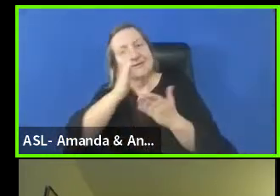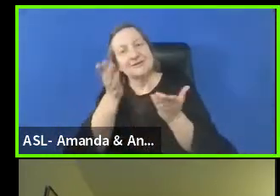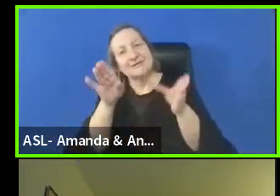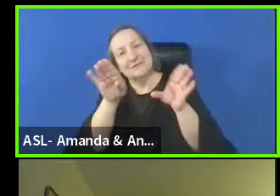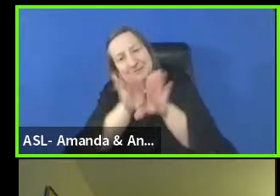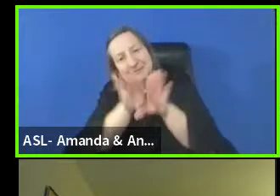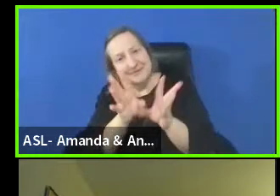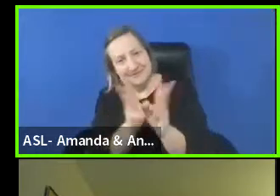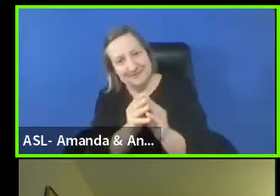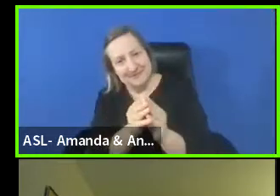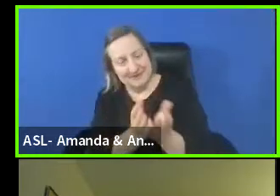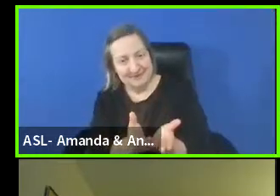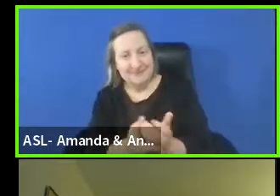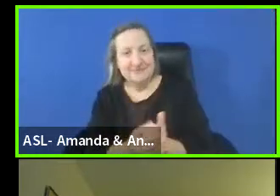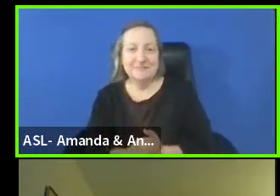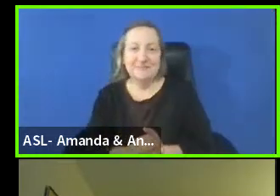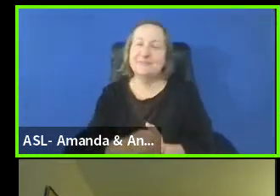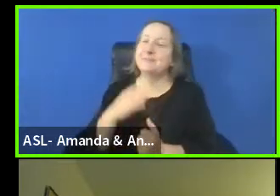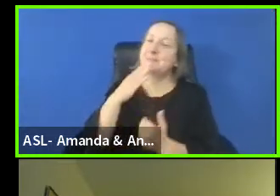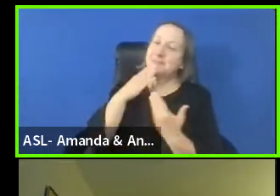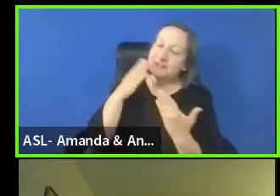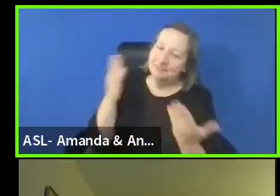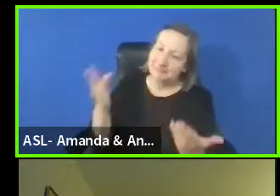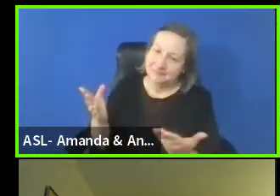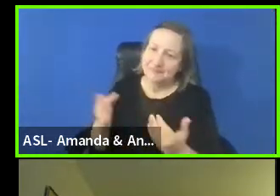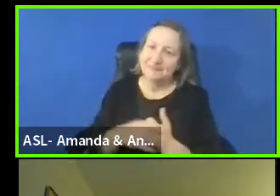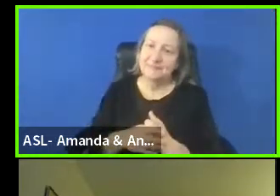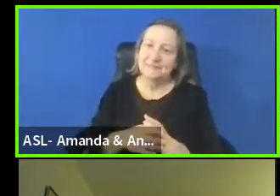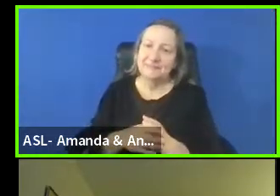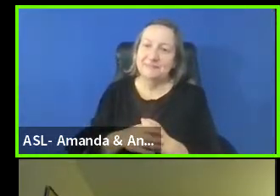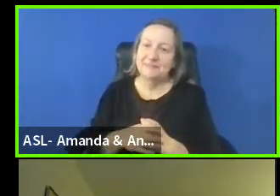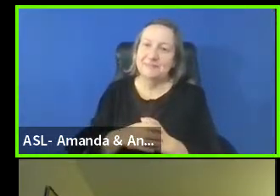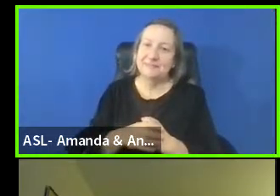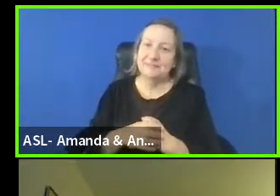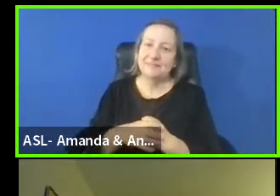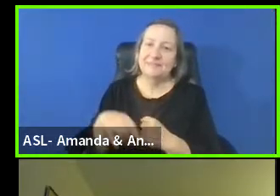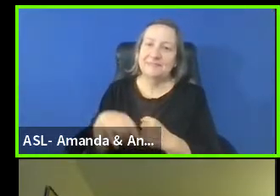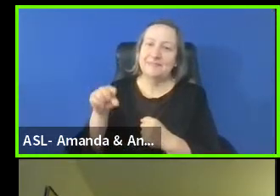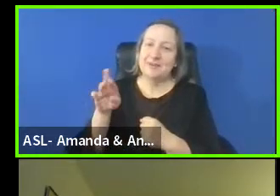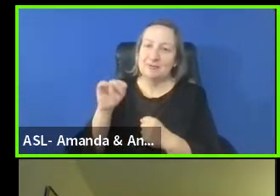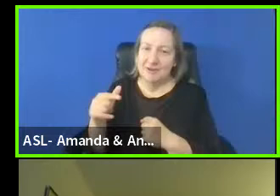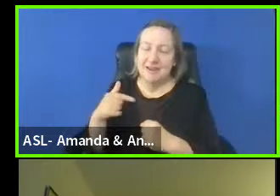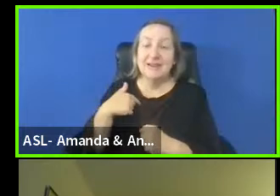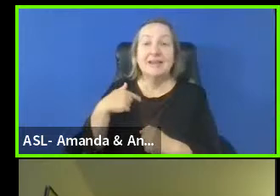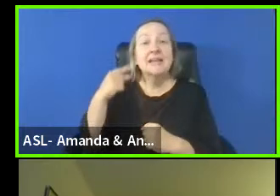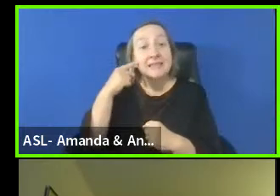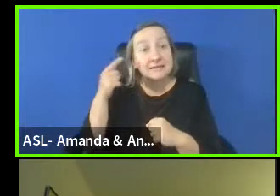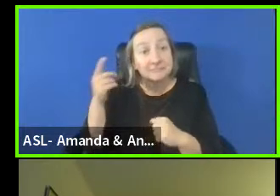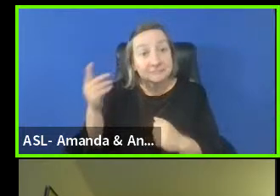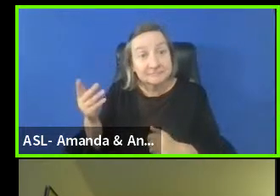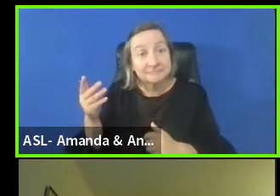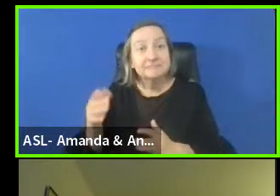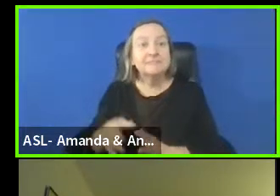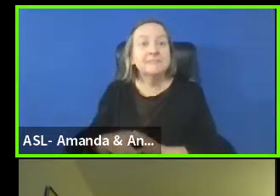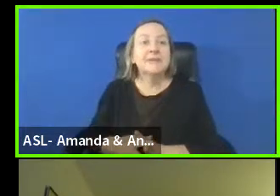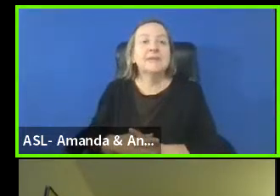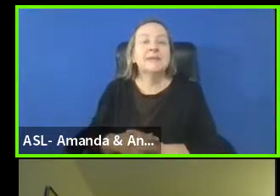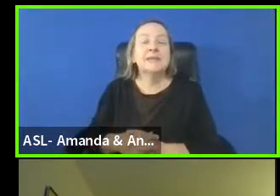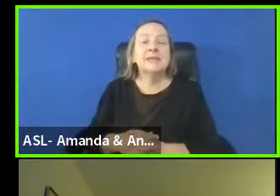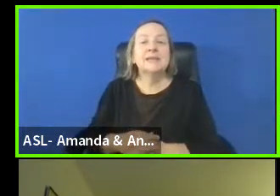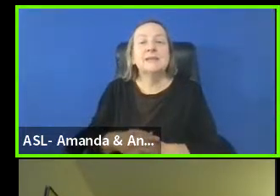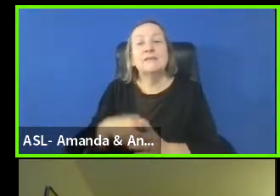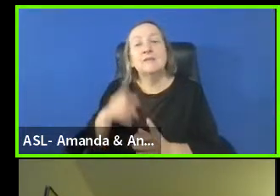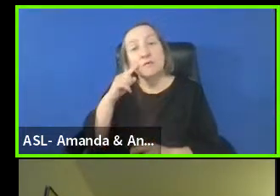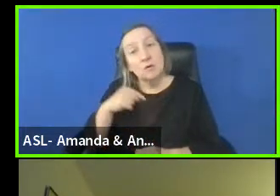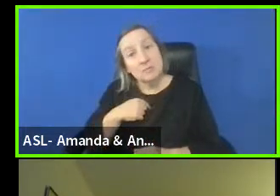up. Thank you, Greg. You know, I think that at least for